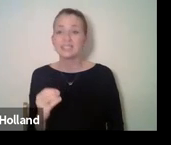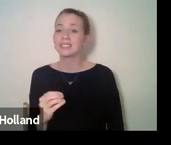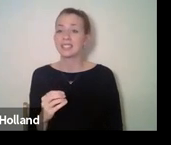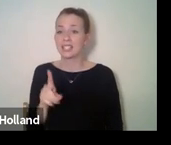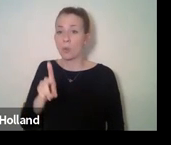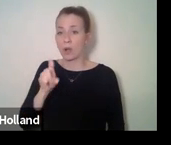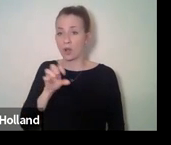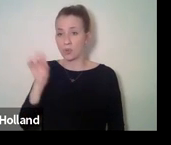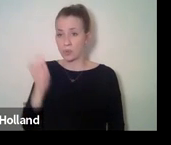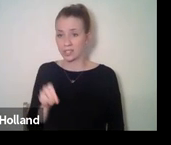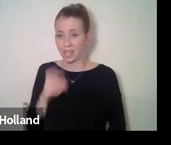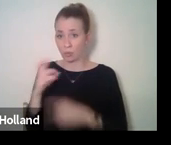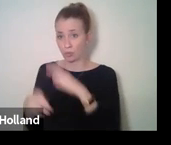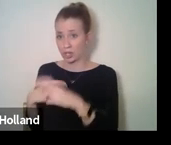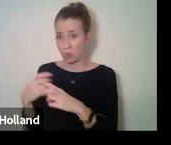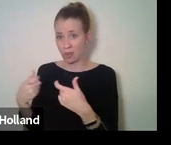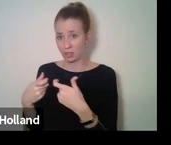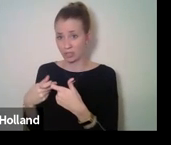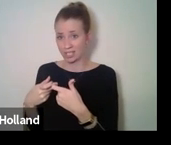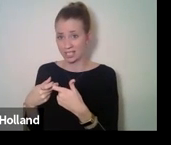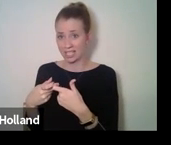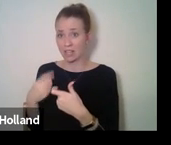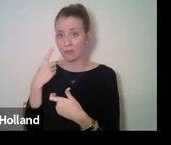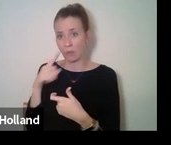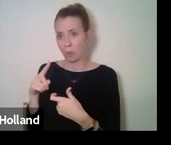default, and that's our hope for the Rochester program.